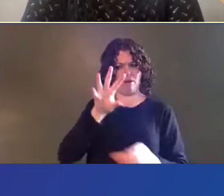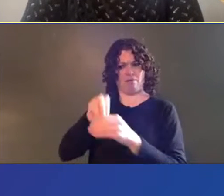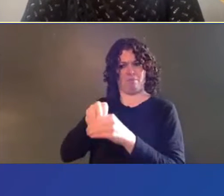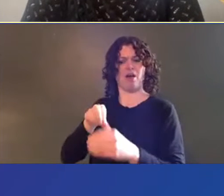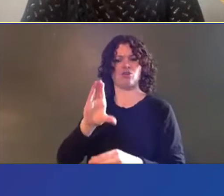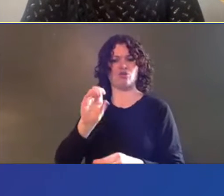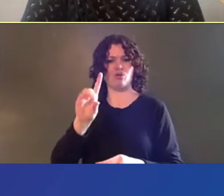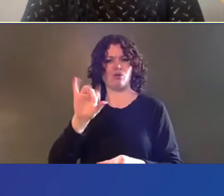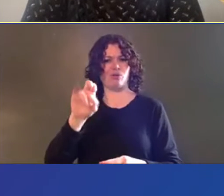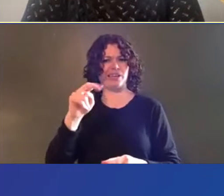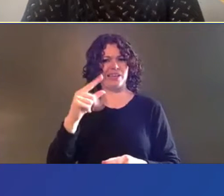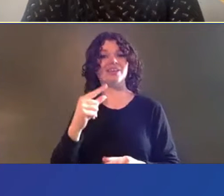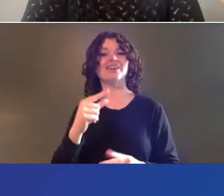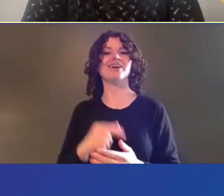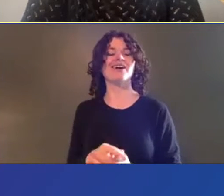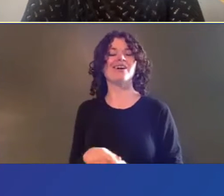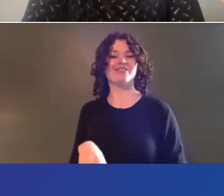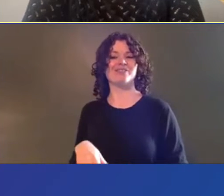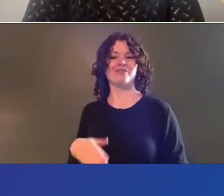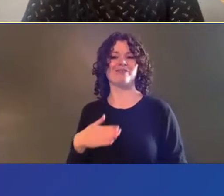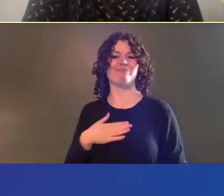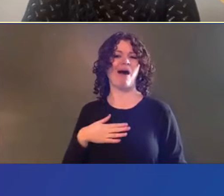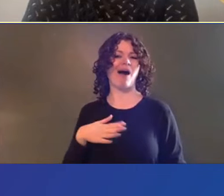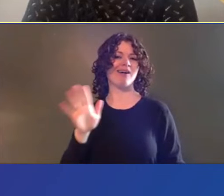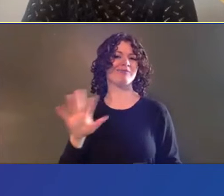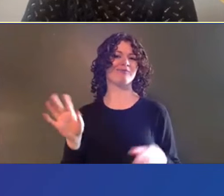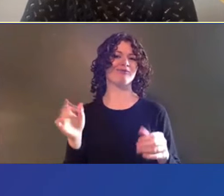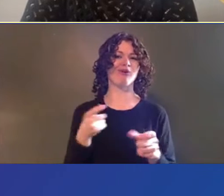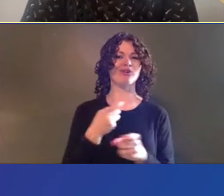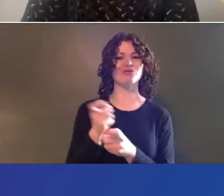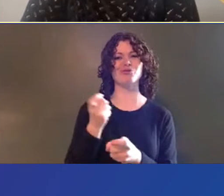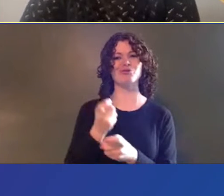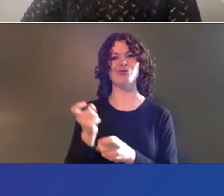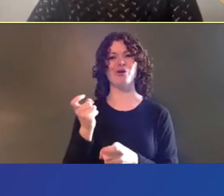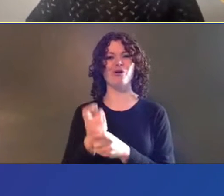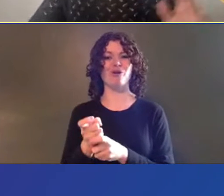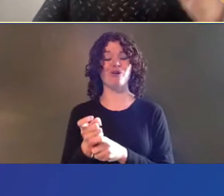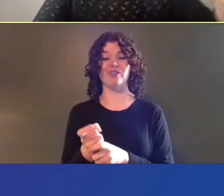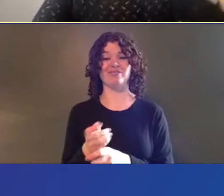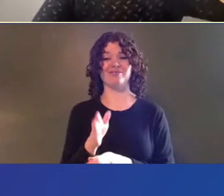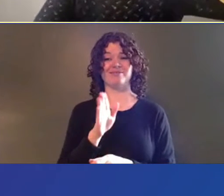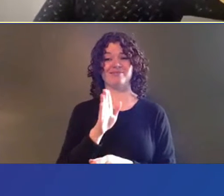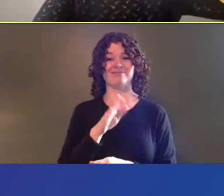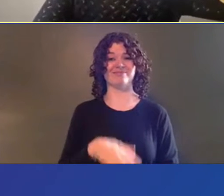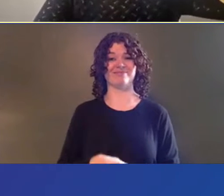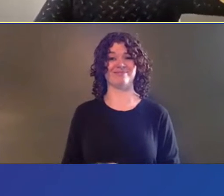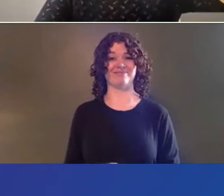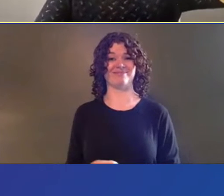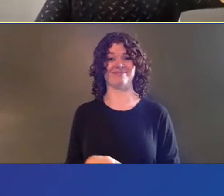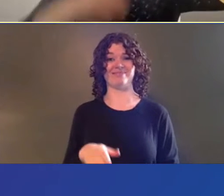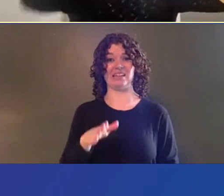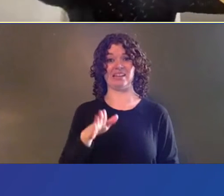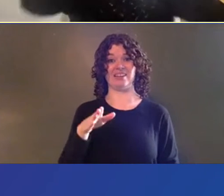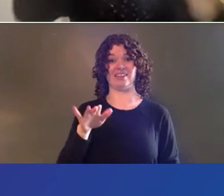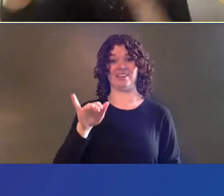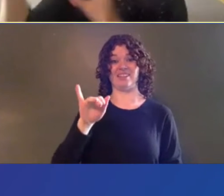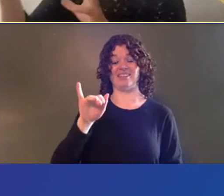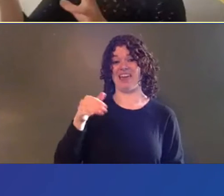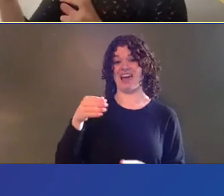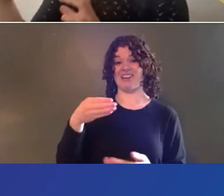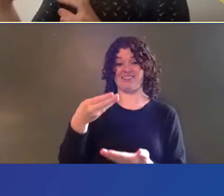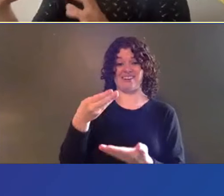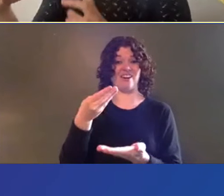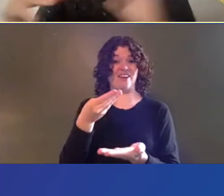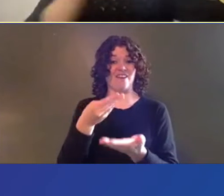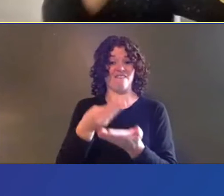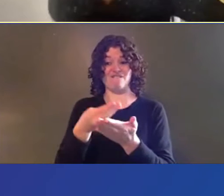to joke that like, that was like, I never got any, funding or grants. So that was like Sarah Chen grant organization granting